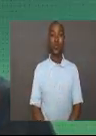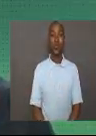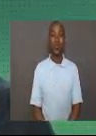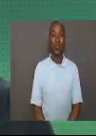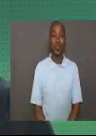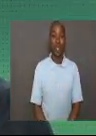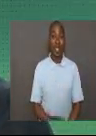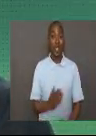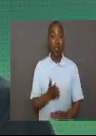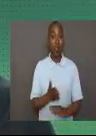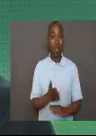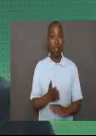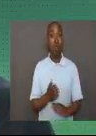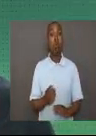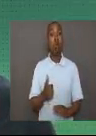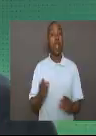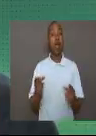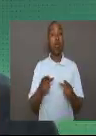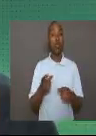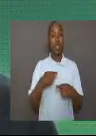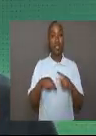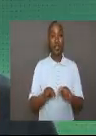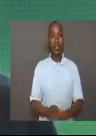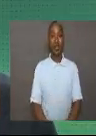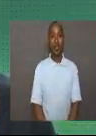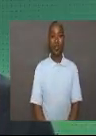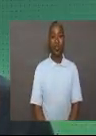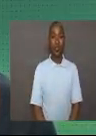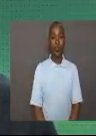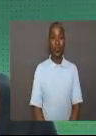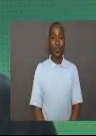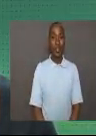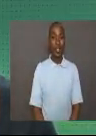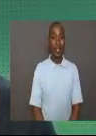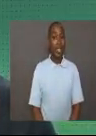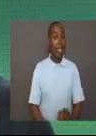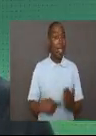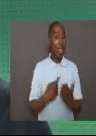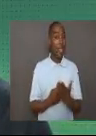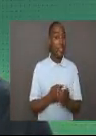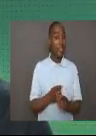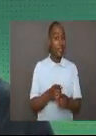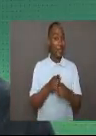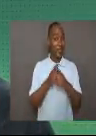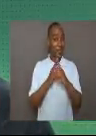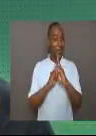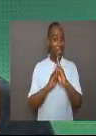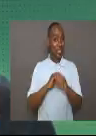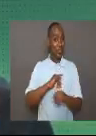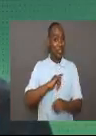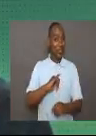back into their regular size. If you wrote down the same